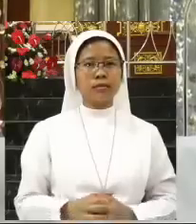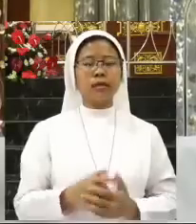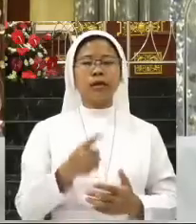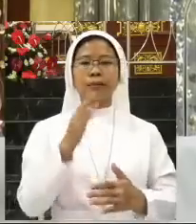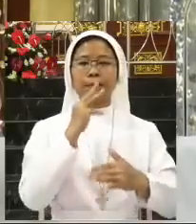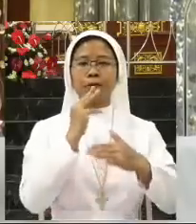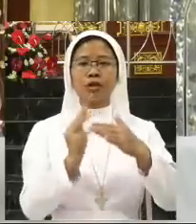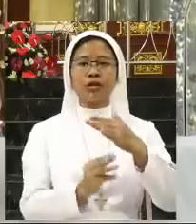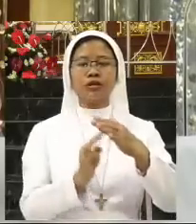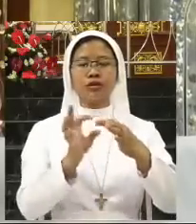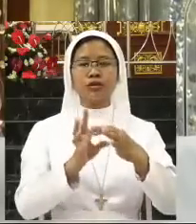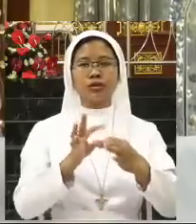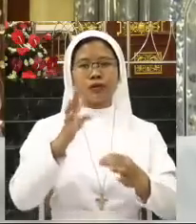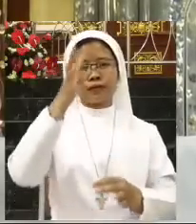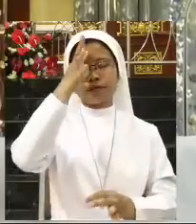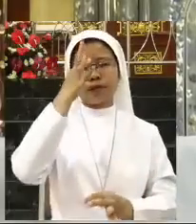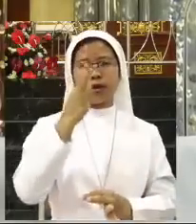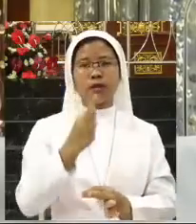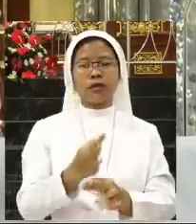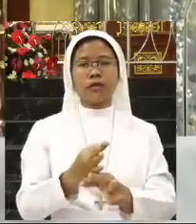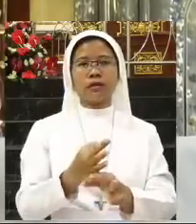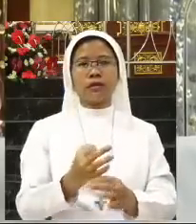The mystery of faith.